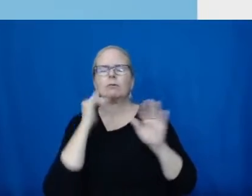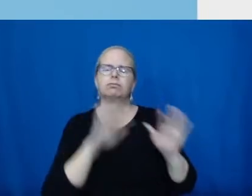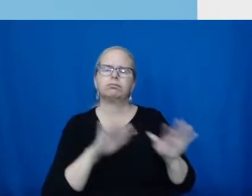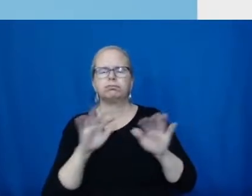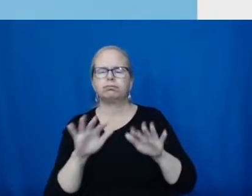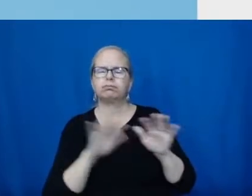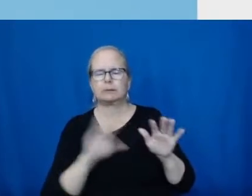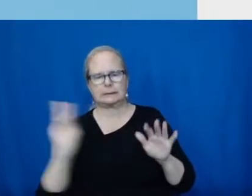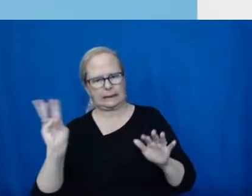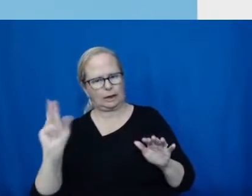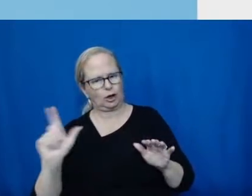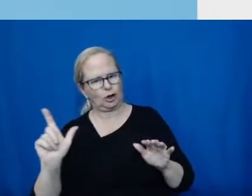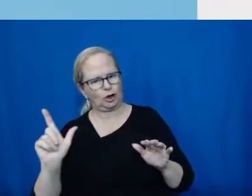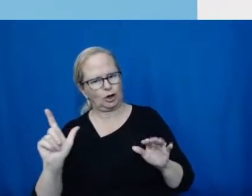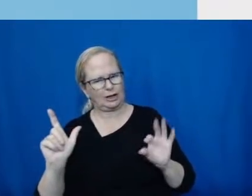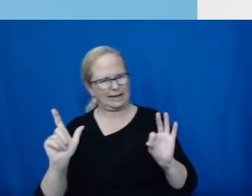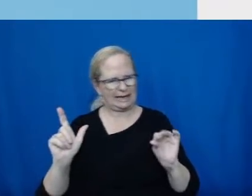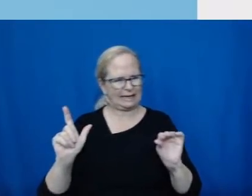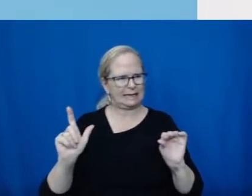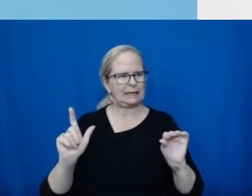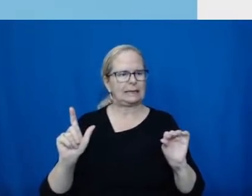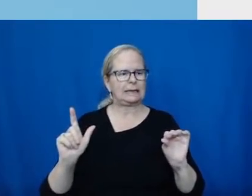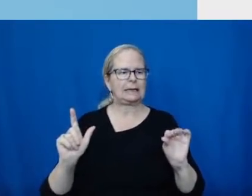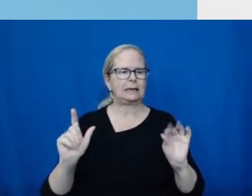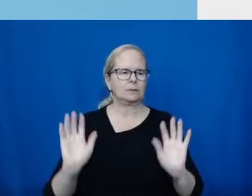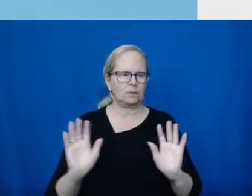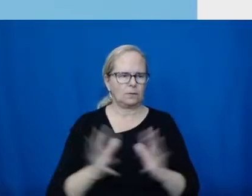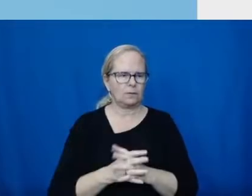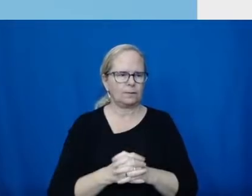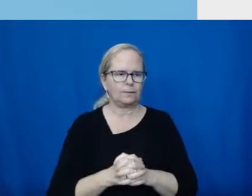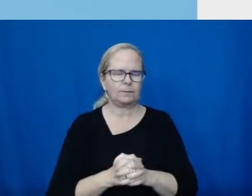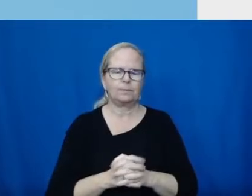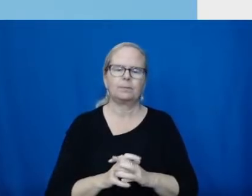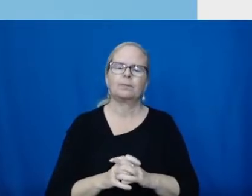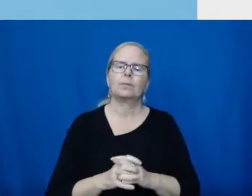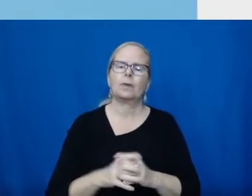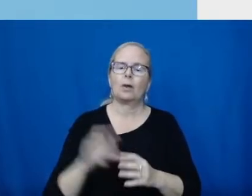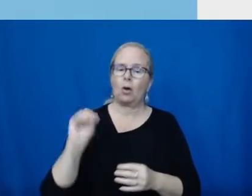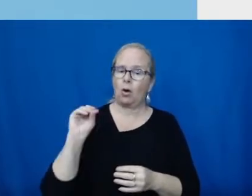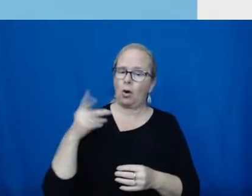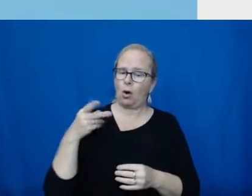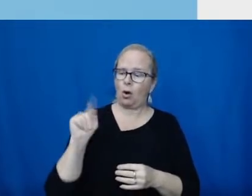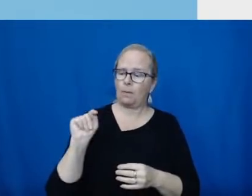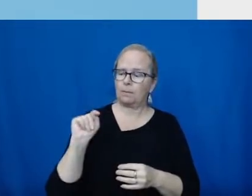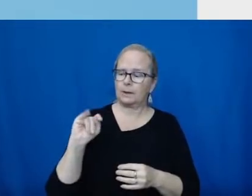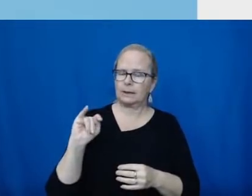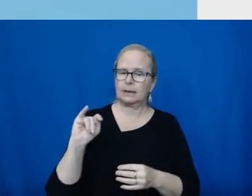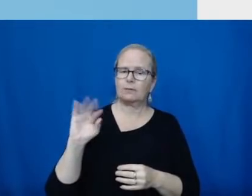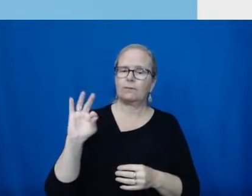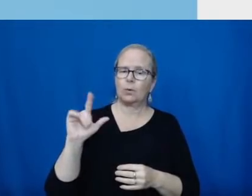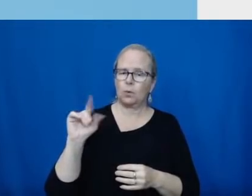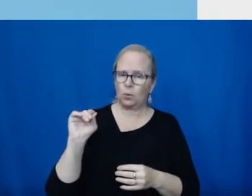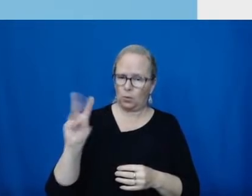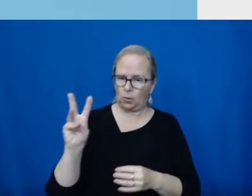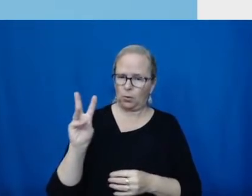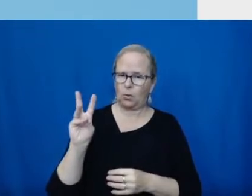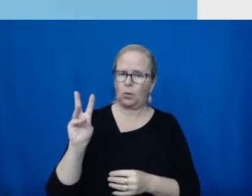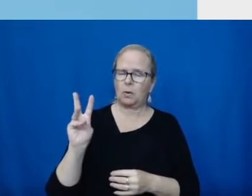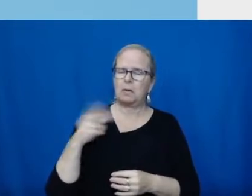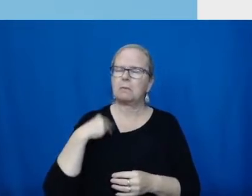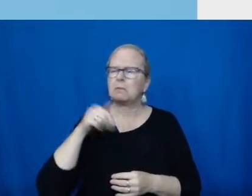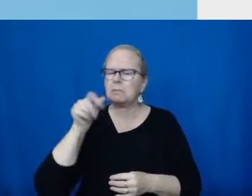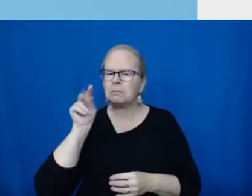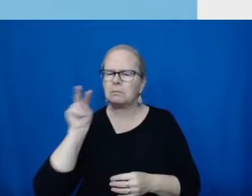OptiFlow, we've seen other people in our POP Alberta presentations talking about OptiFlow going to 30, 40,